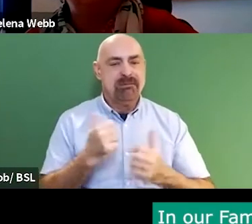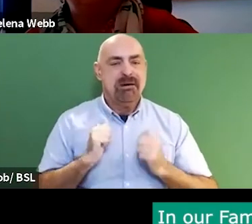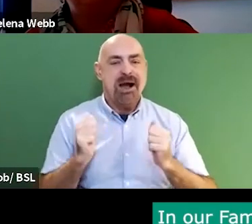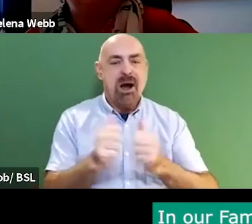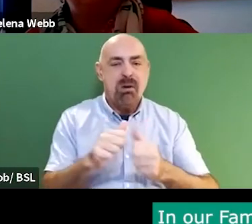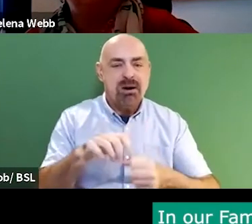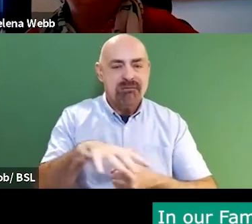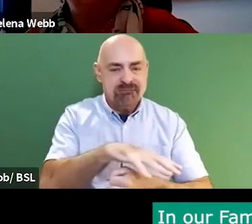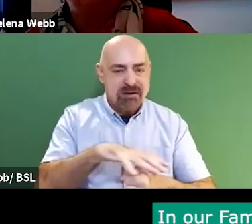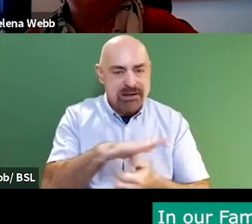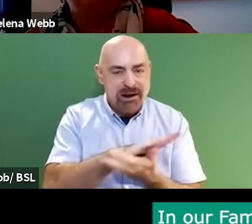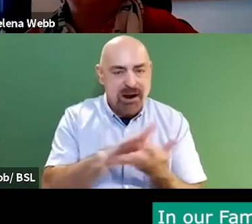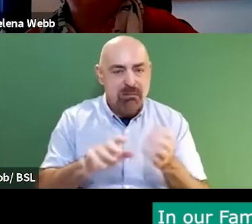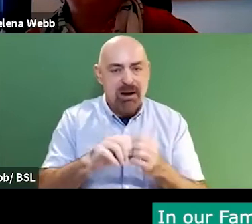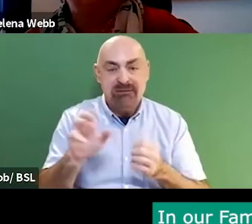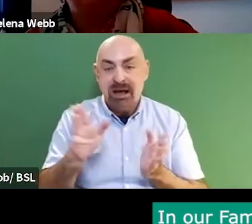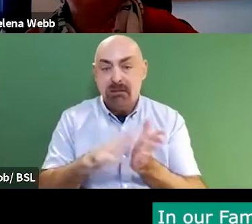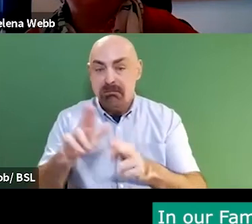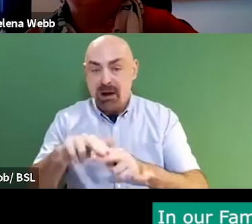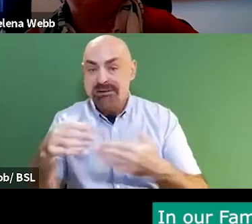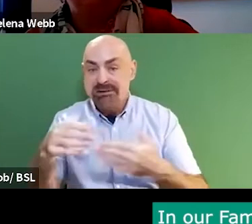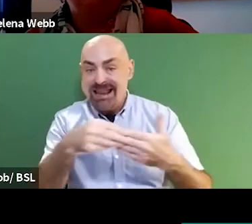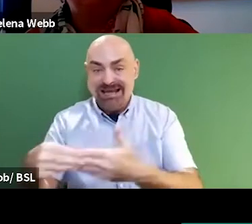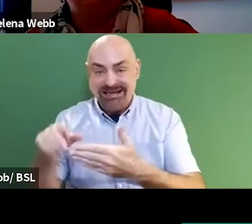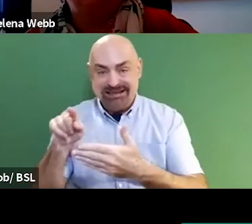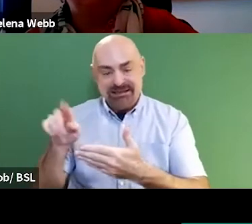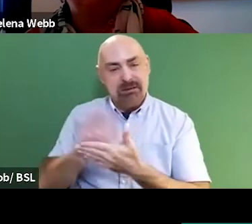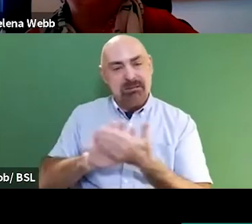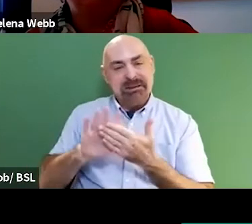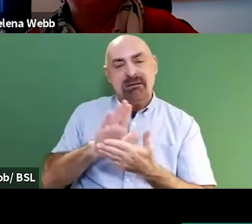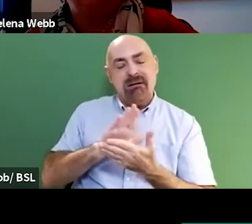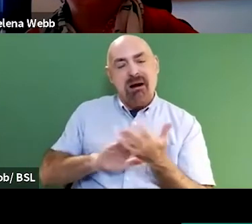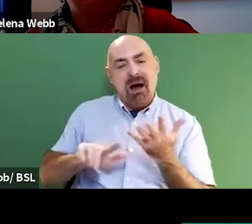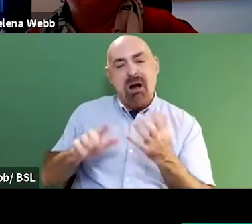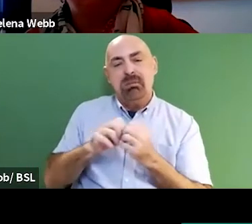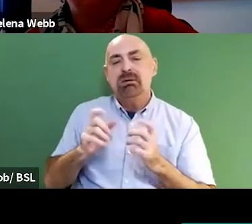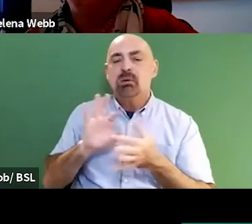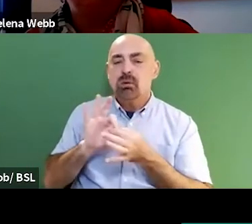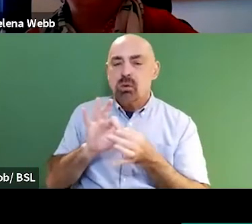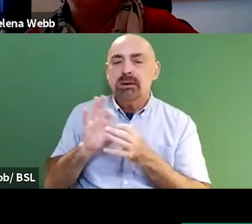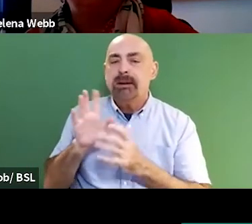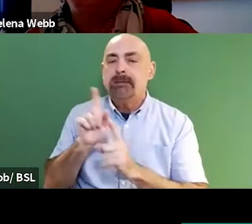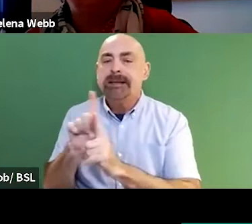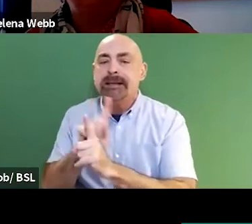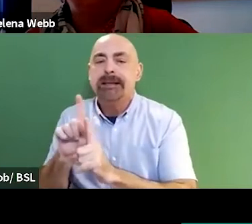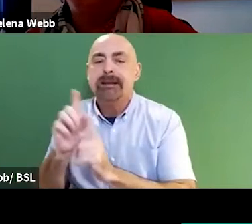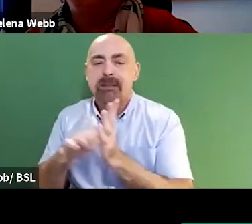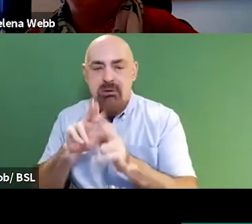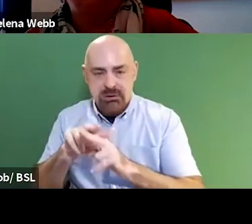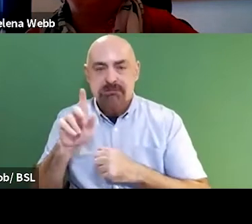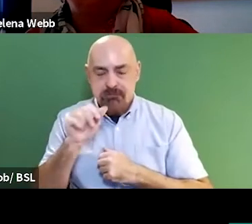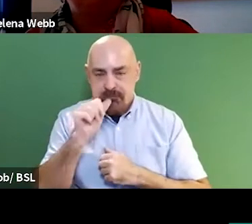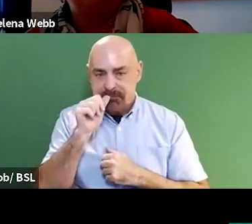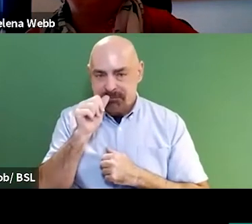got parent-led services. So the Family Hub coordinator will liaise regularly with the leads for those groups, and they feed